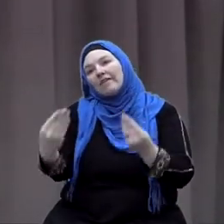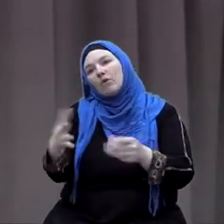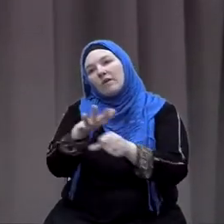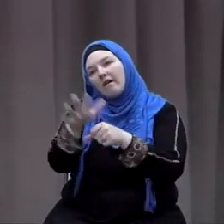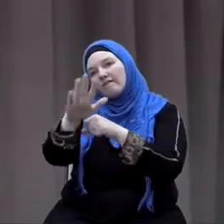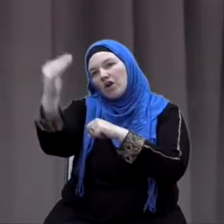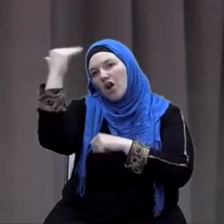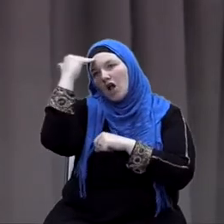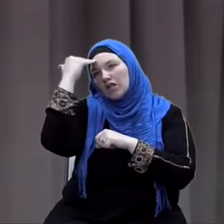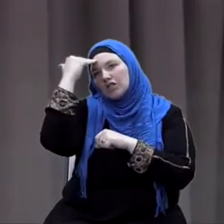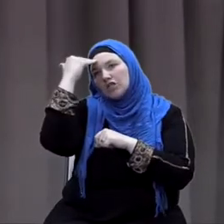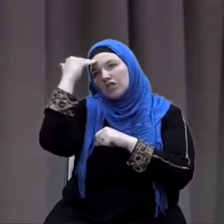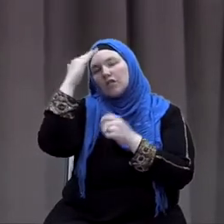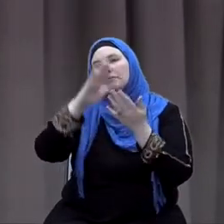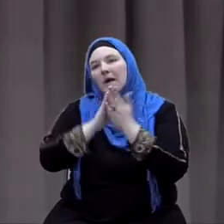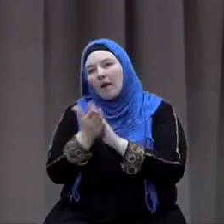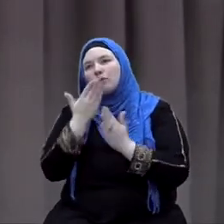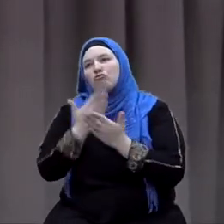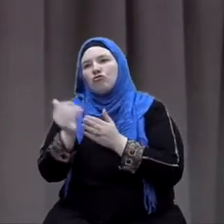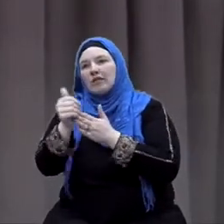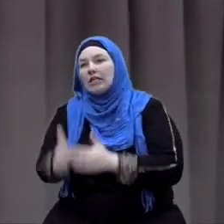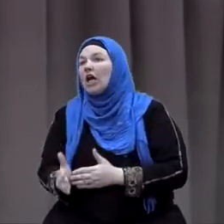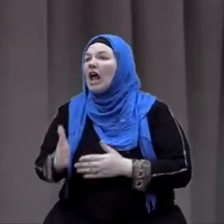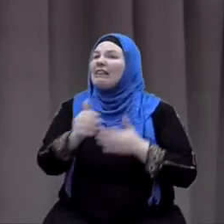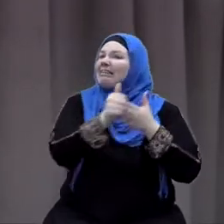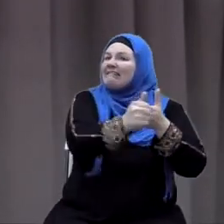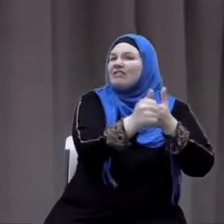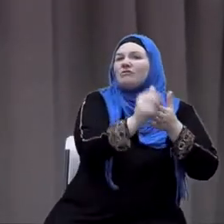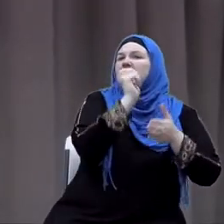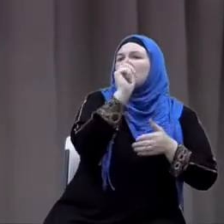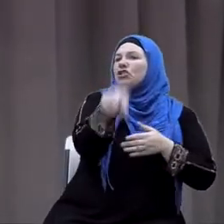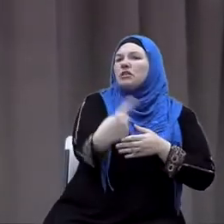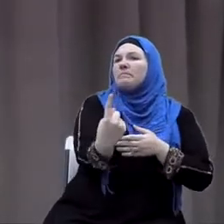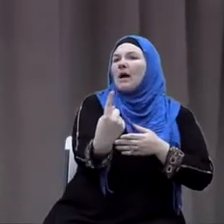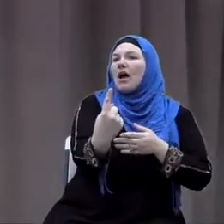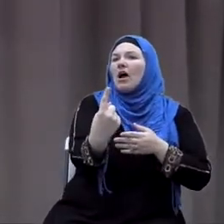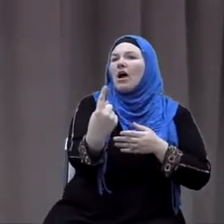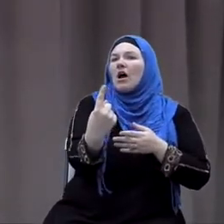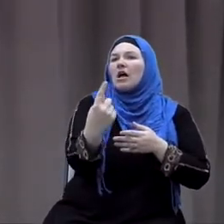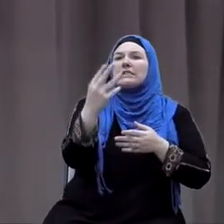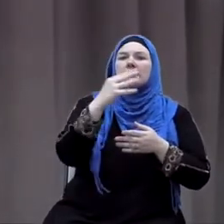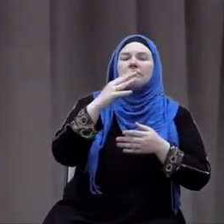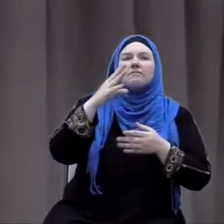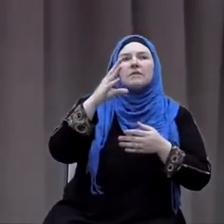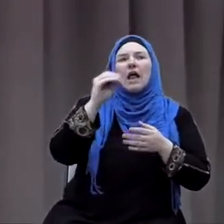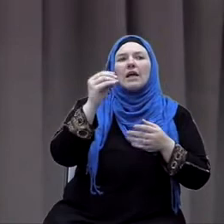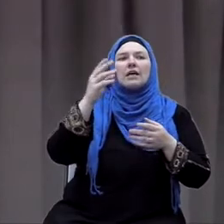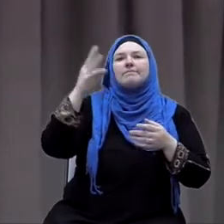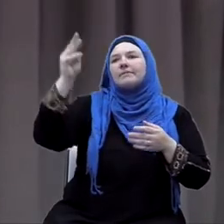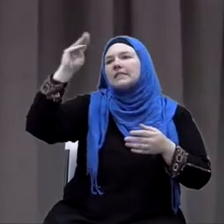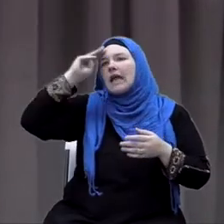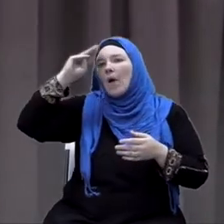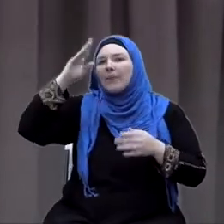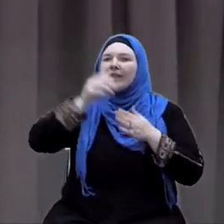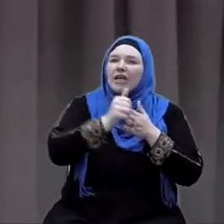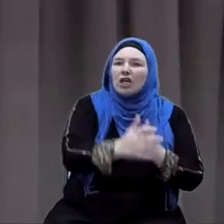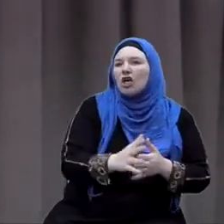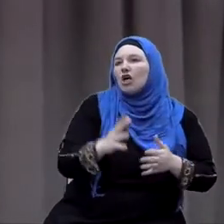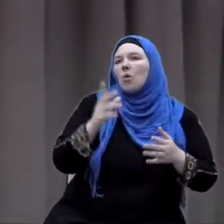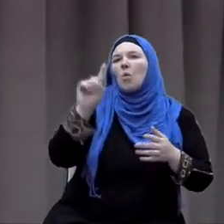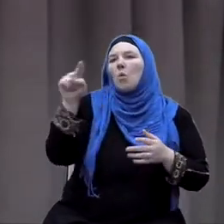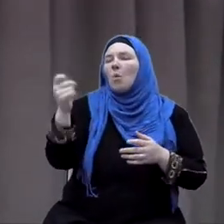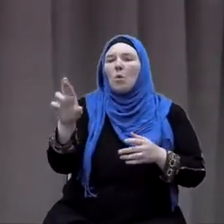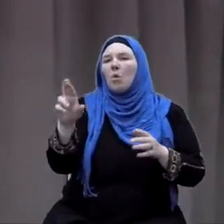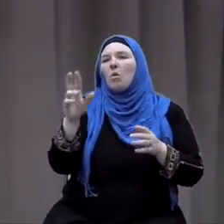to lead. And leadership is not just about being a scout leader or anything like this. Leaders